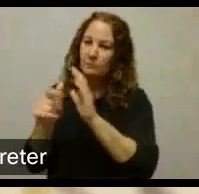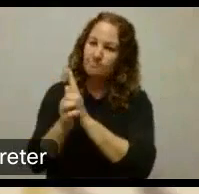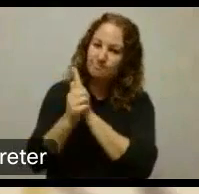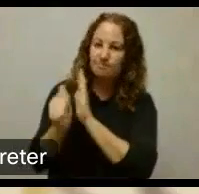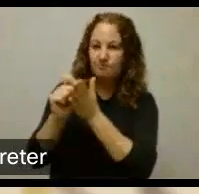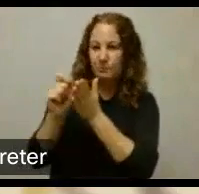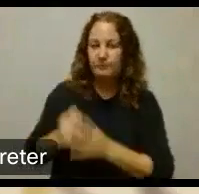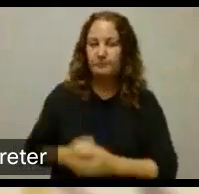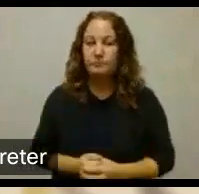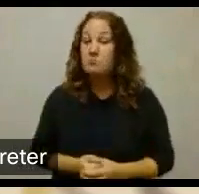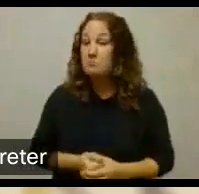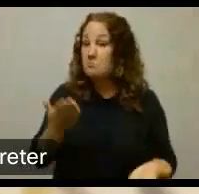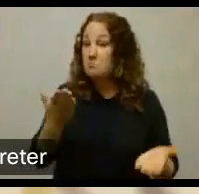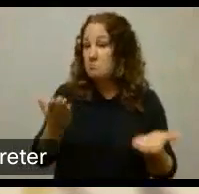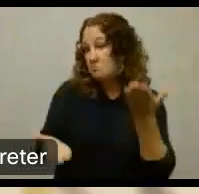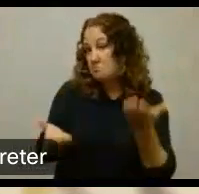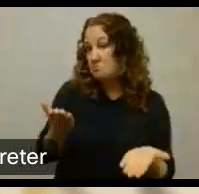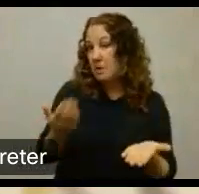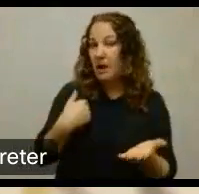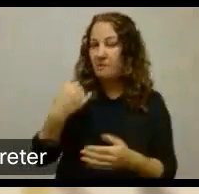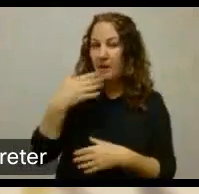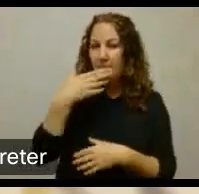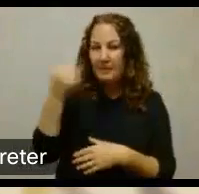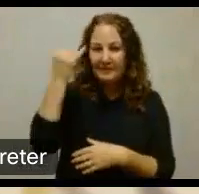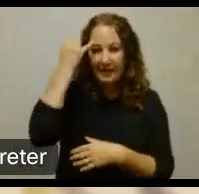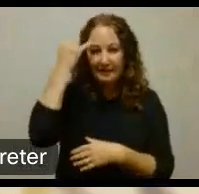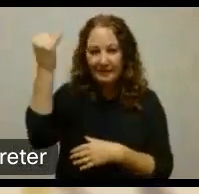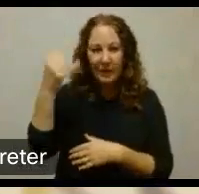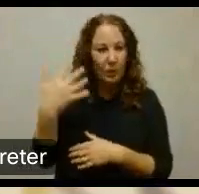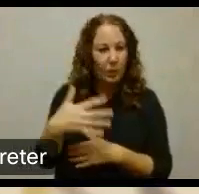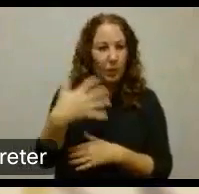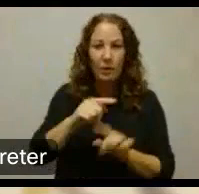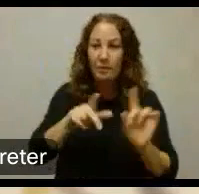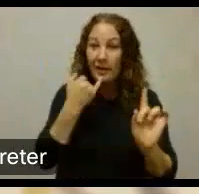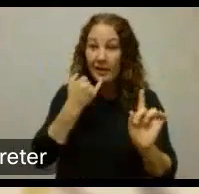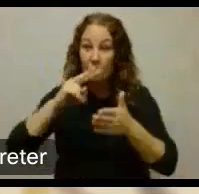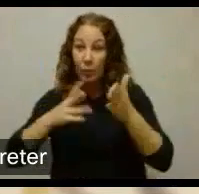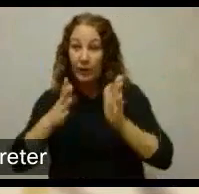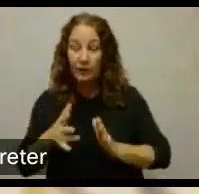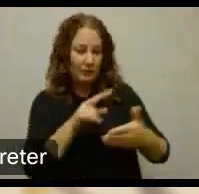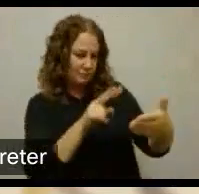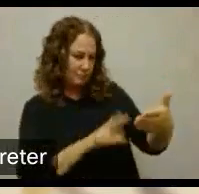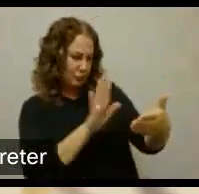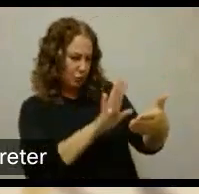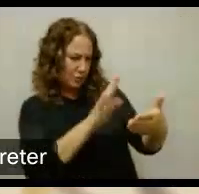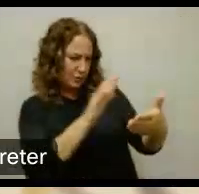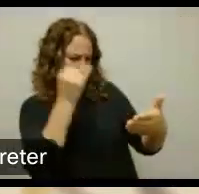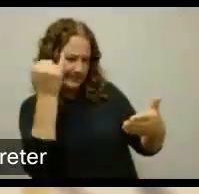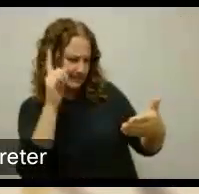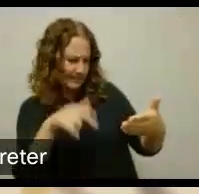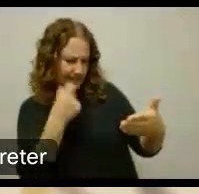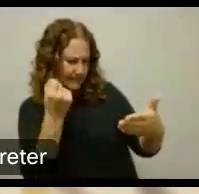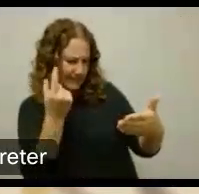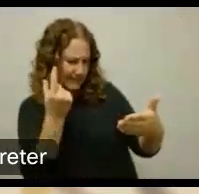have the best ideas in the whole wide world, but if your reader cannot follow your ideas, they'll